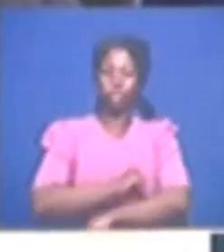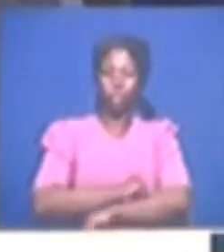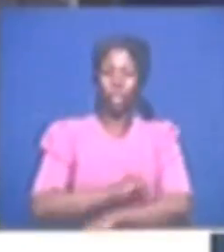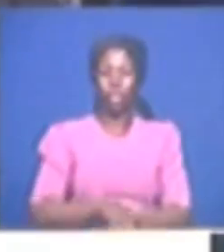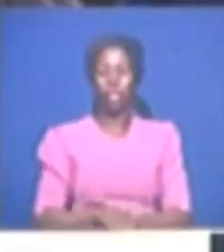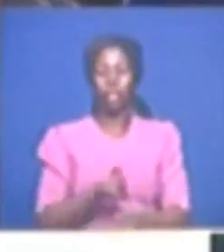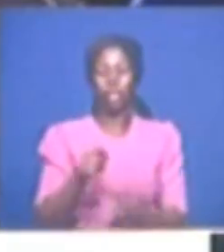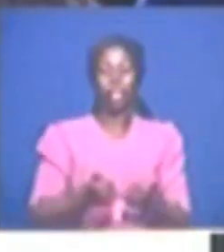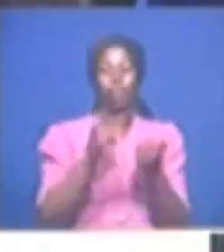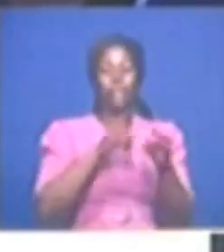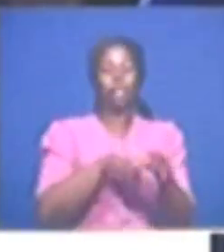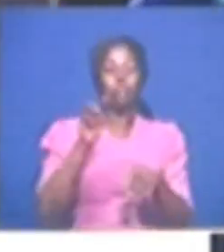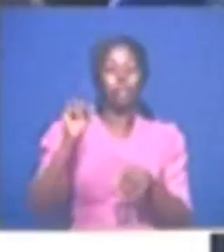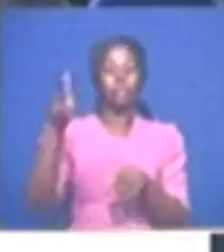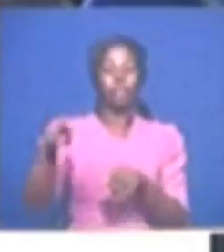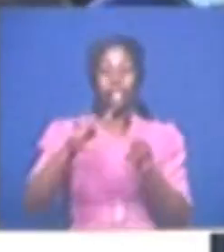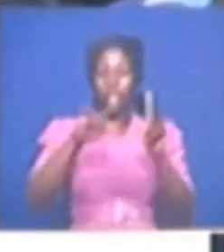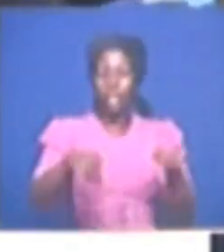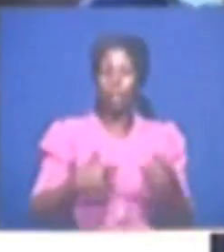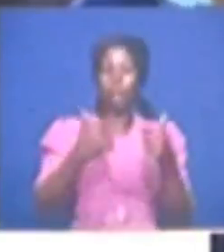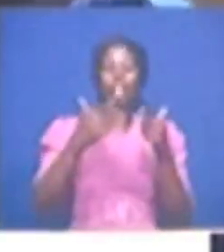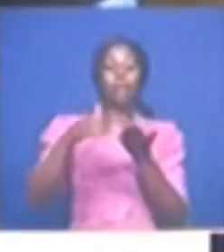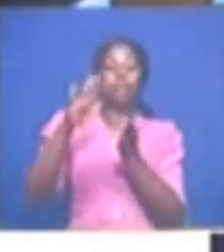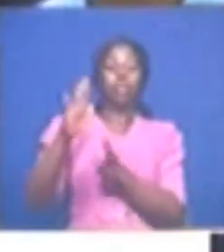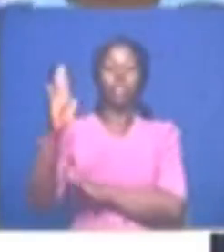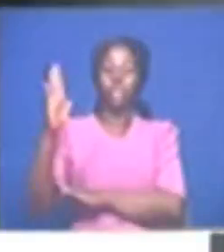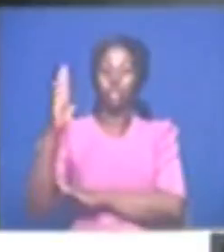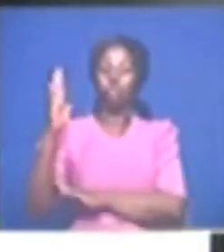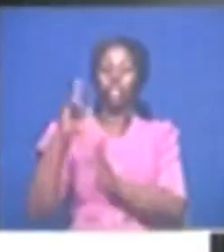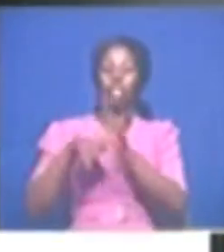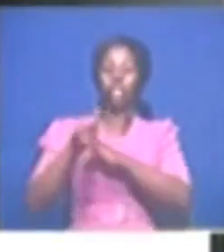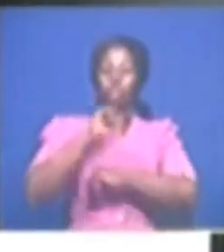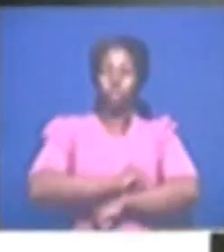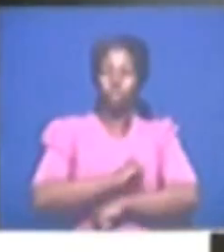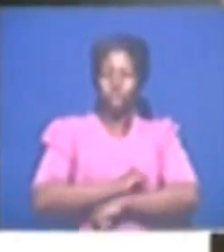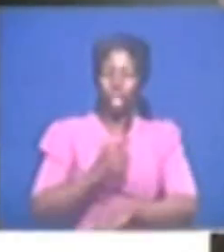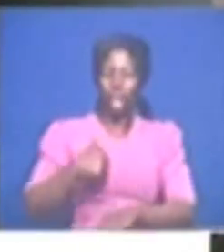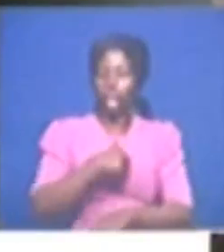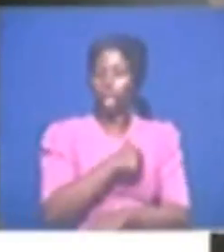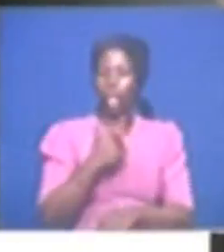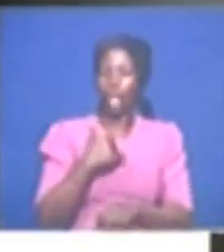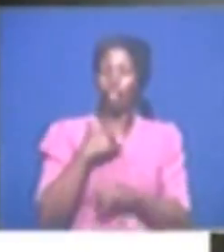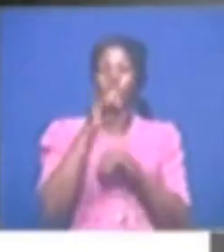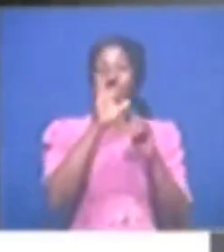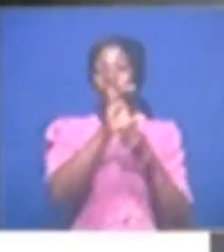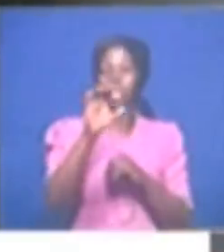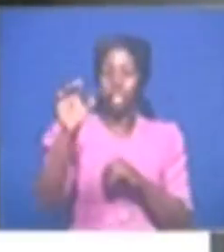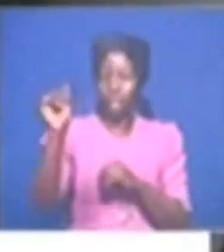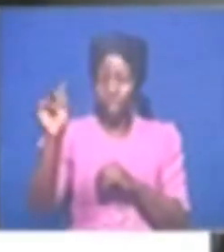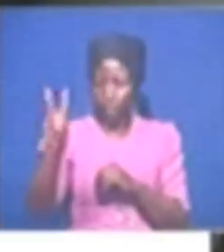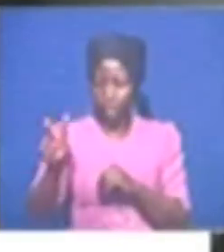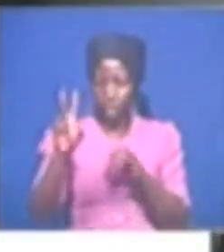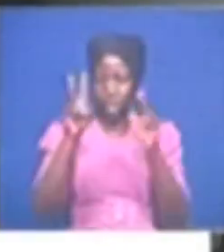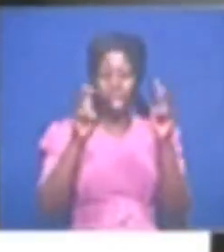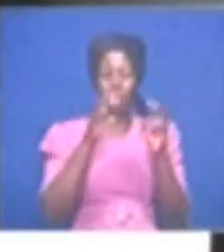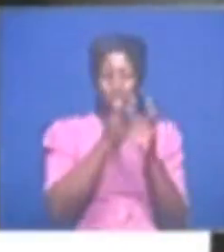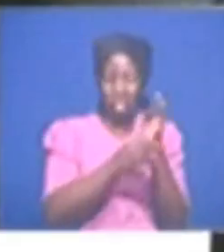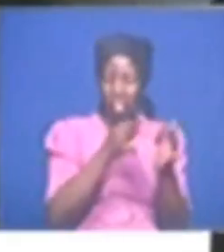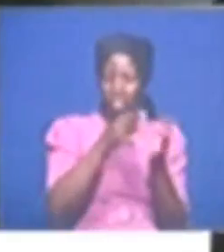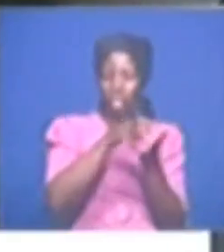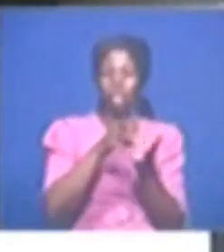as MPs are demanding extra security measures in schools. We have issues of CCTV. If in the case of Moi